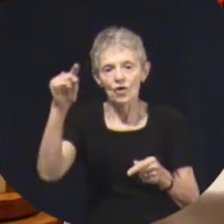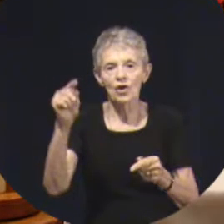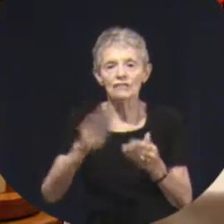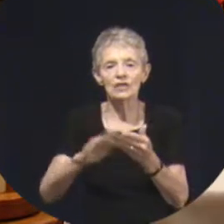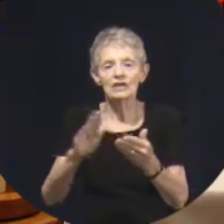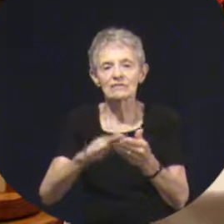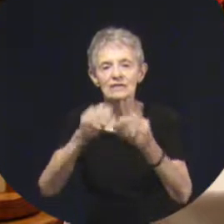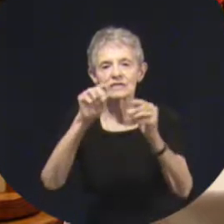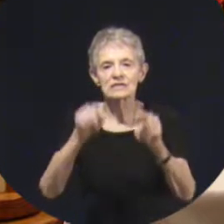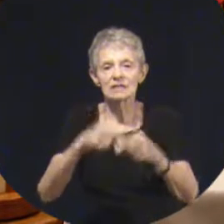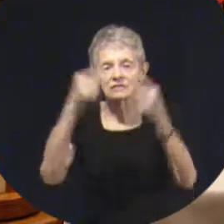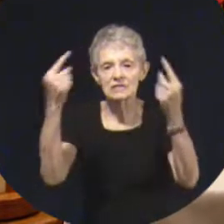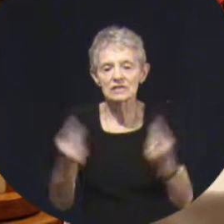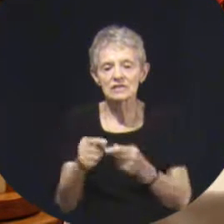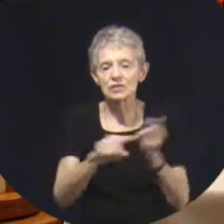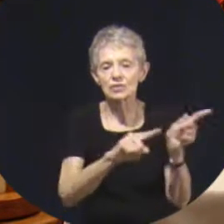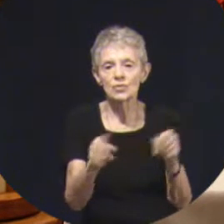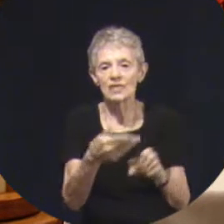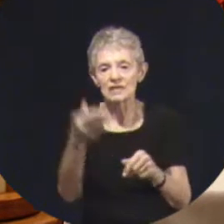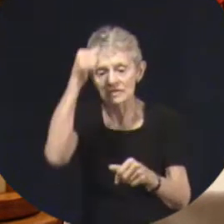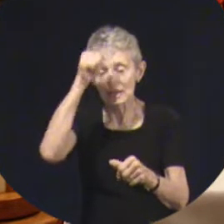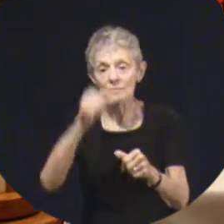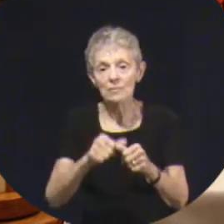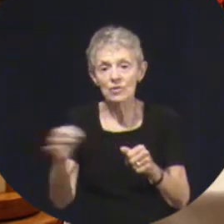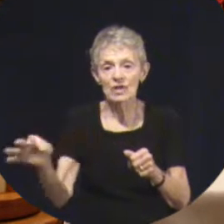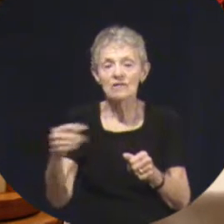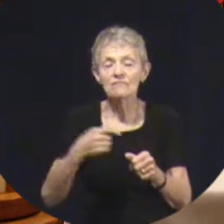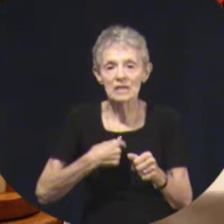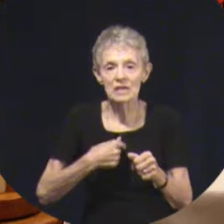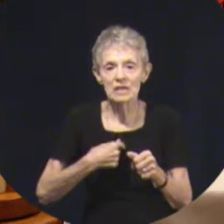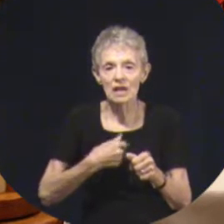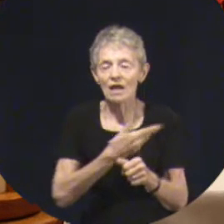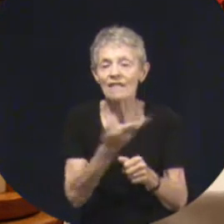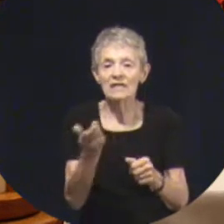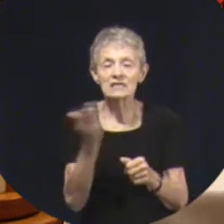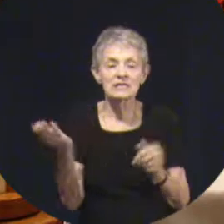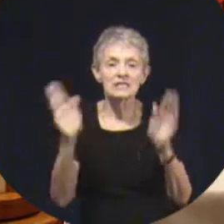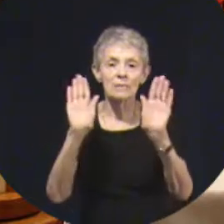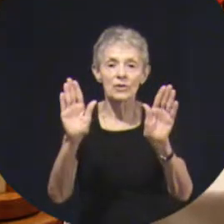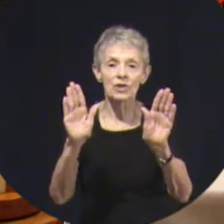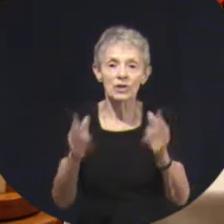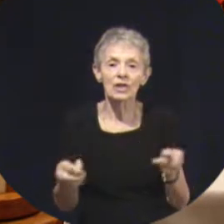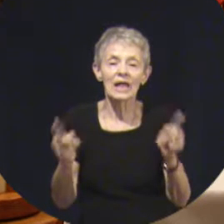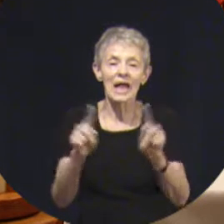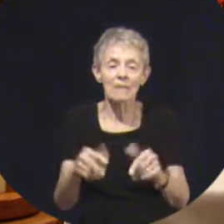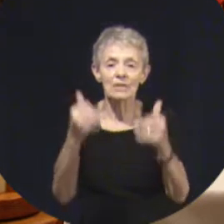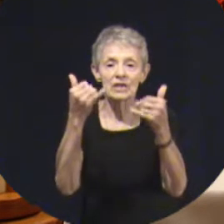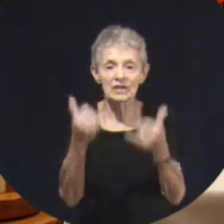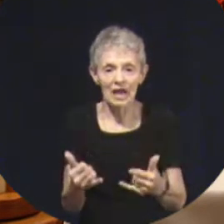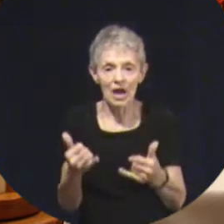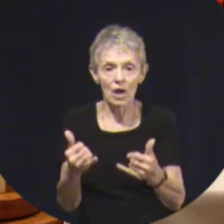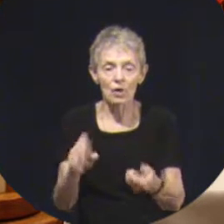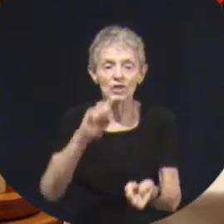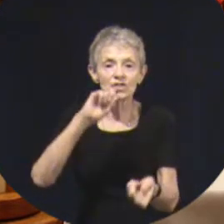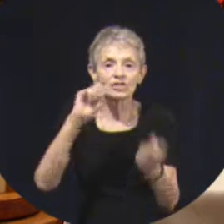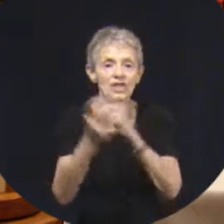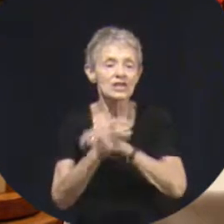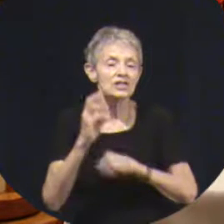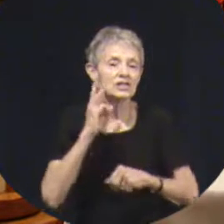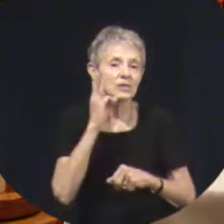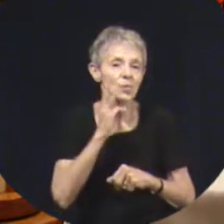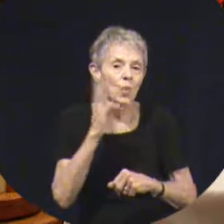this, all of you, and drink from it, for this is the chalice of my blood, the blood of a new eternal covenant, which will be poured out for you and for many, for